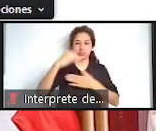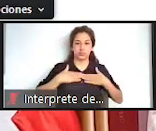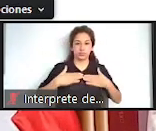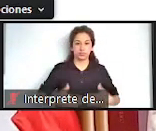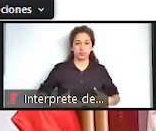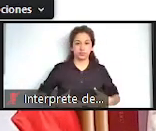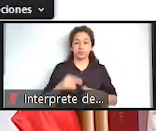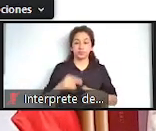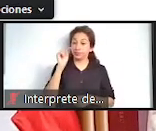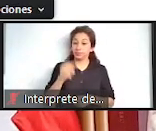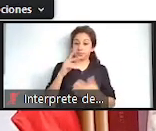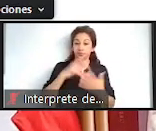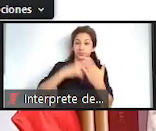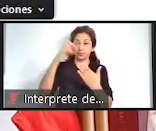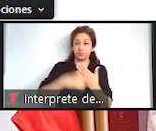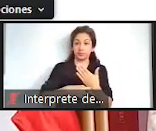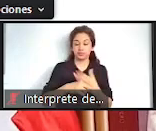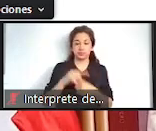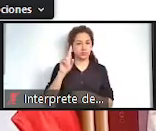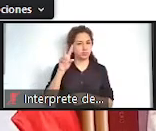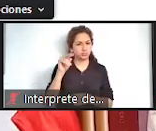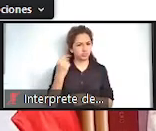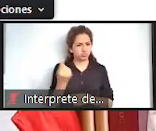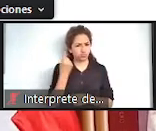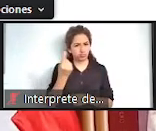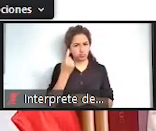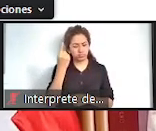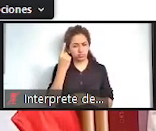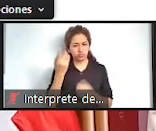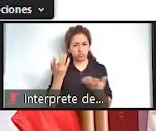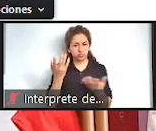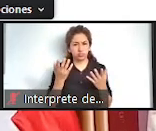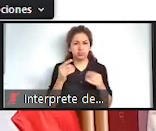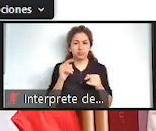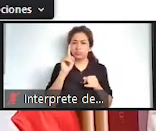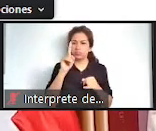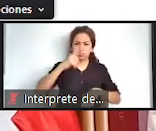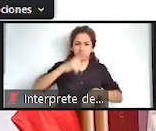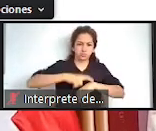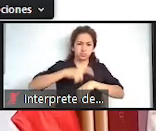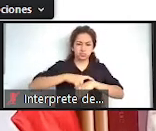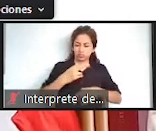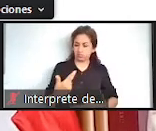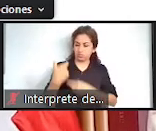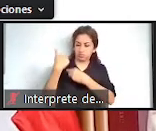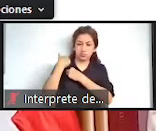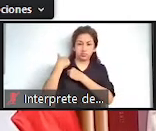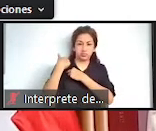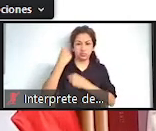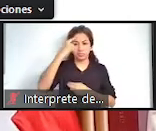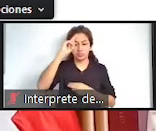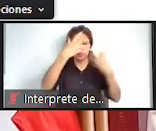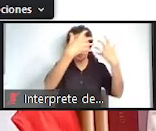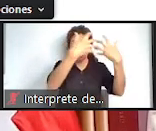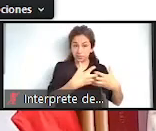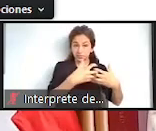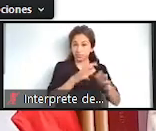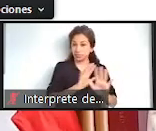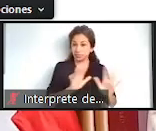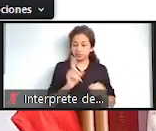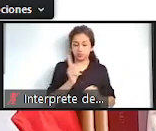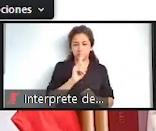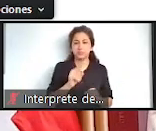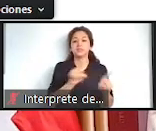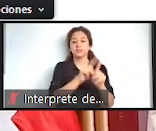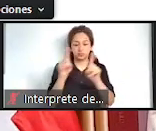human rights this plan doesn't only establish certain responsibility